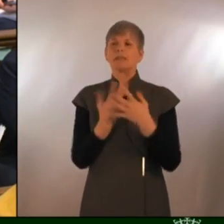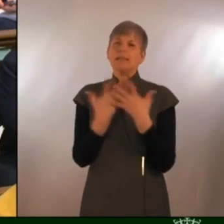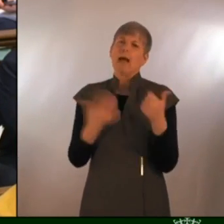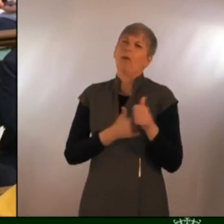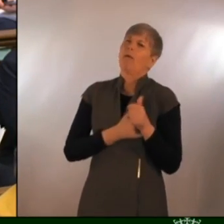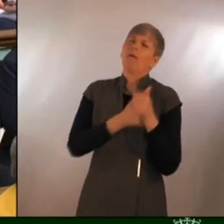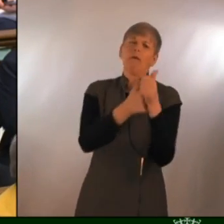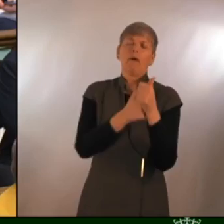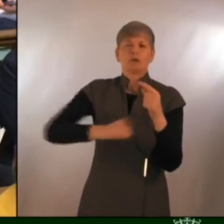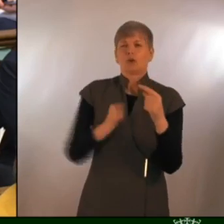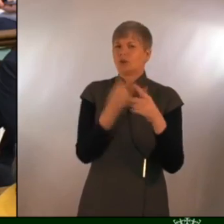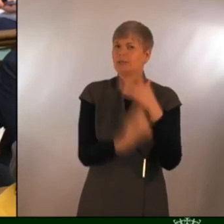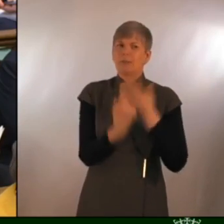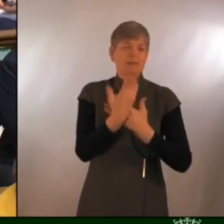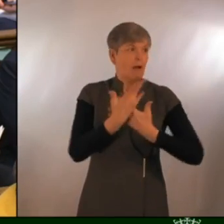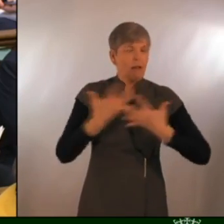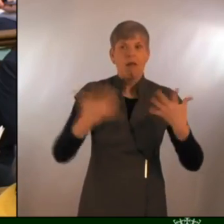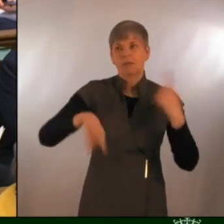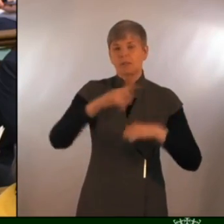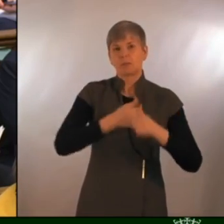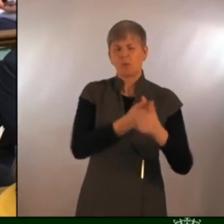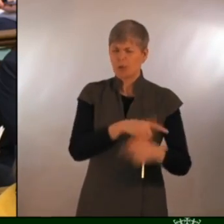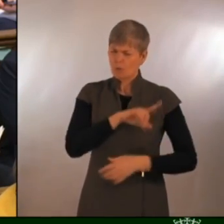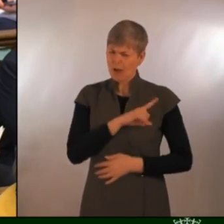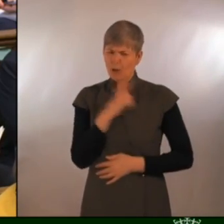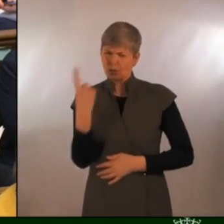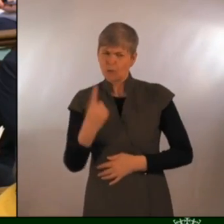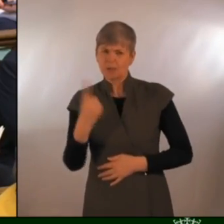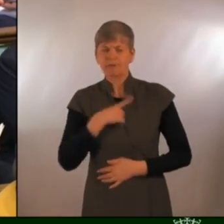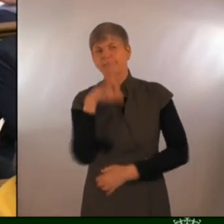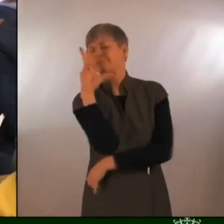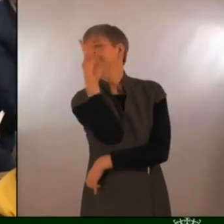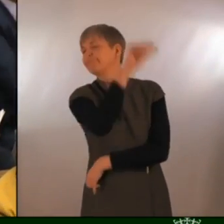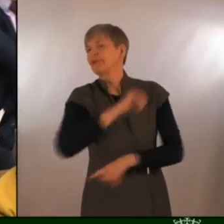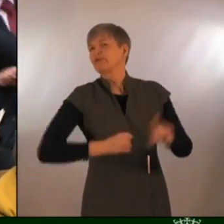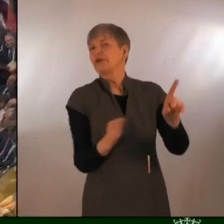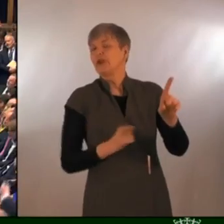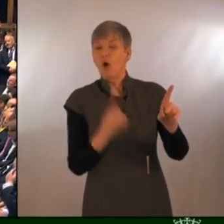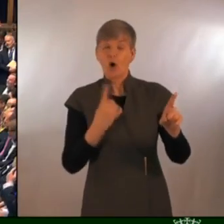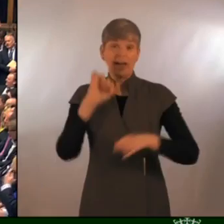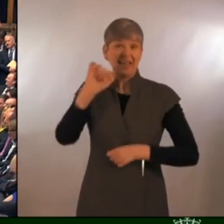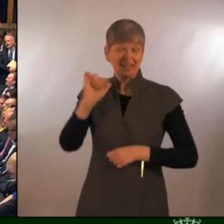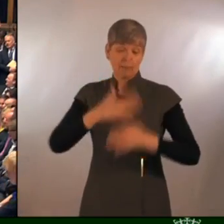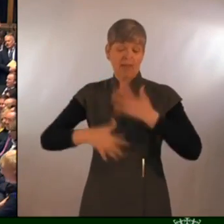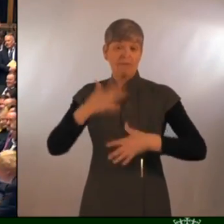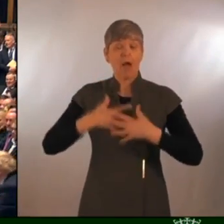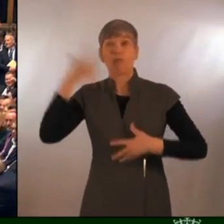nation? Or is it because the blustering buffoonery just jars with the Scottish people?